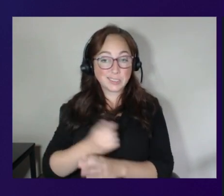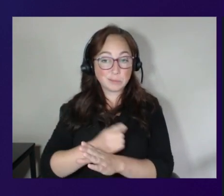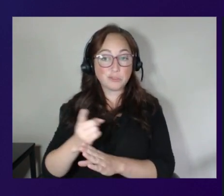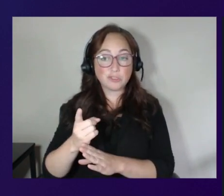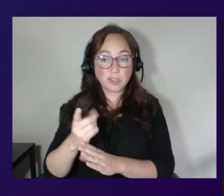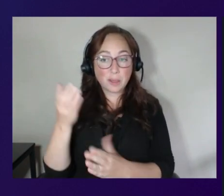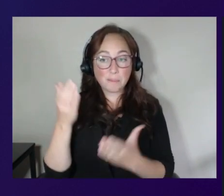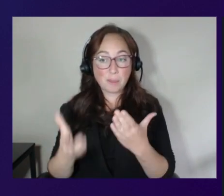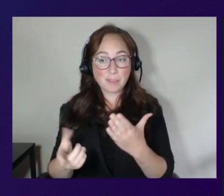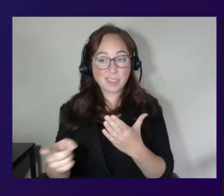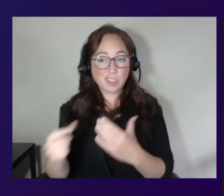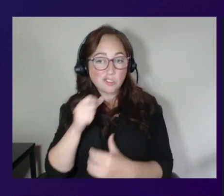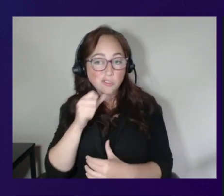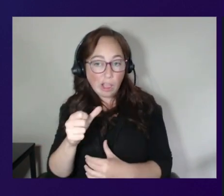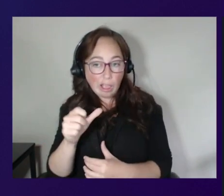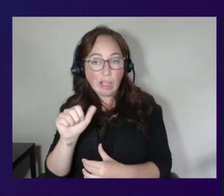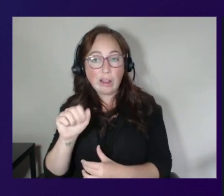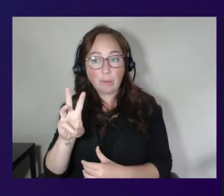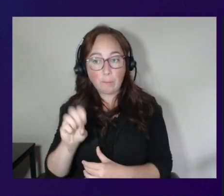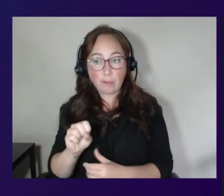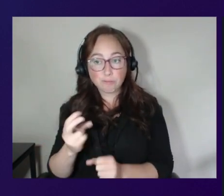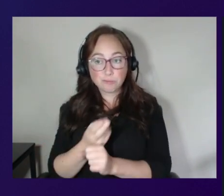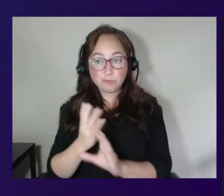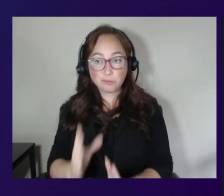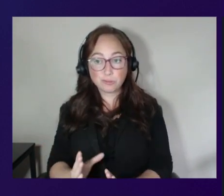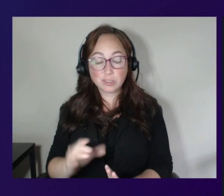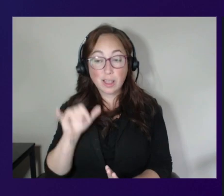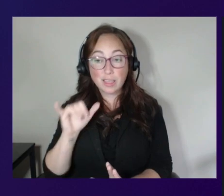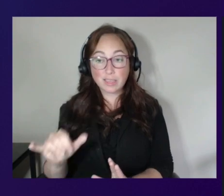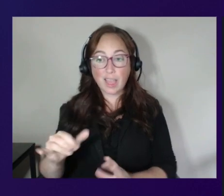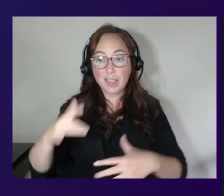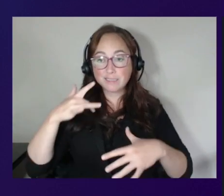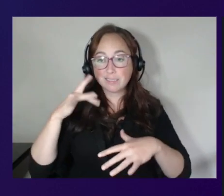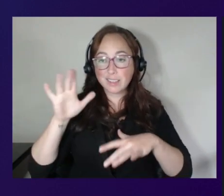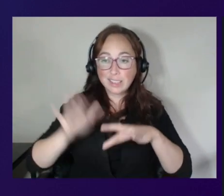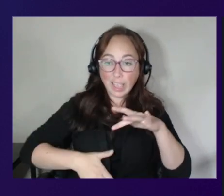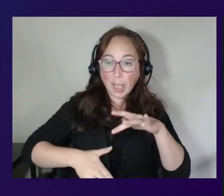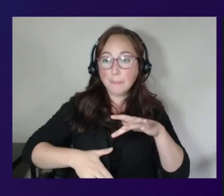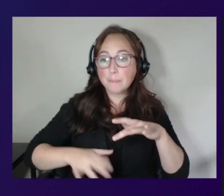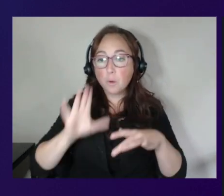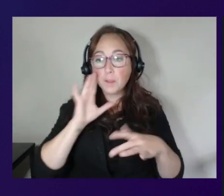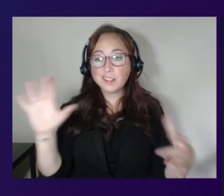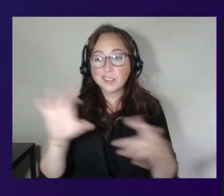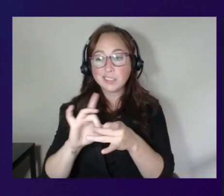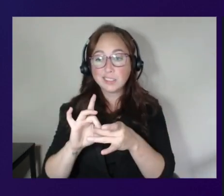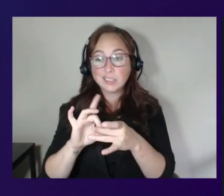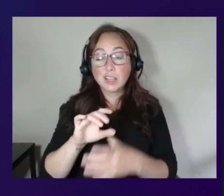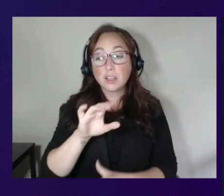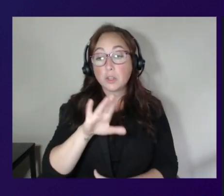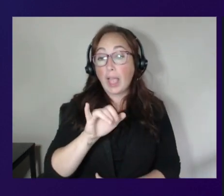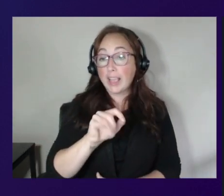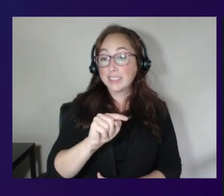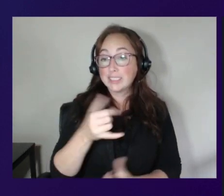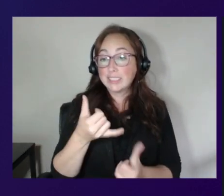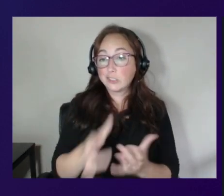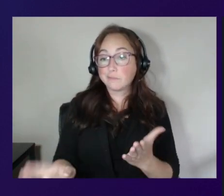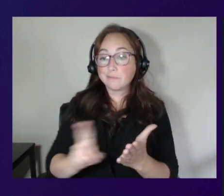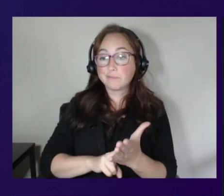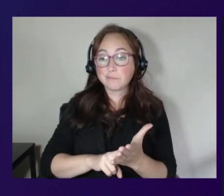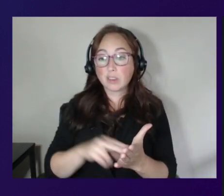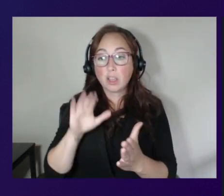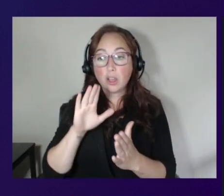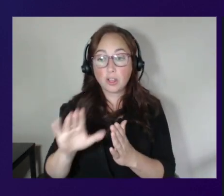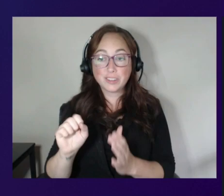aren't AWS users. It kind of bridges that gap where your IT are still going to log into VMware to handle all of their desktops.